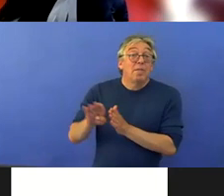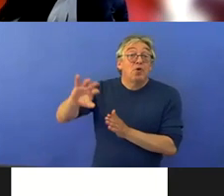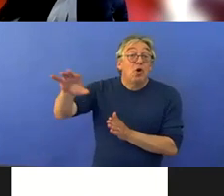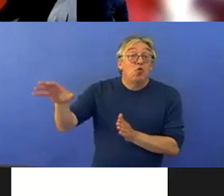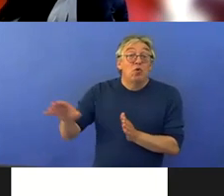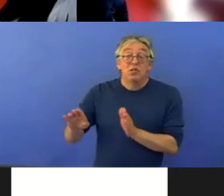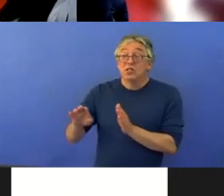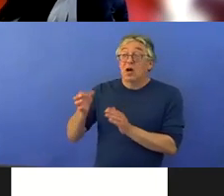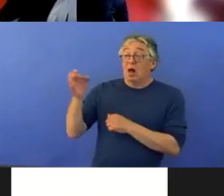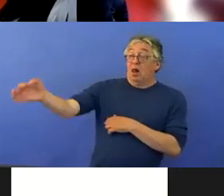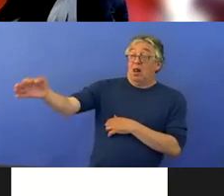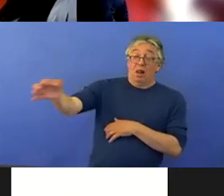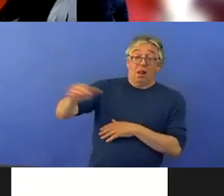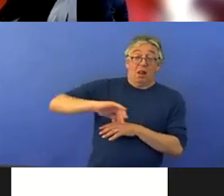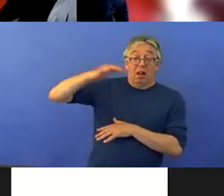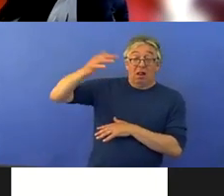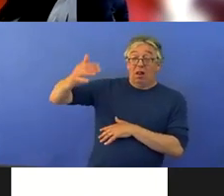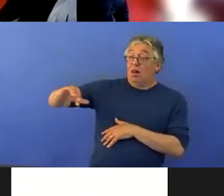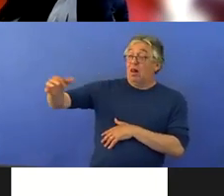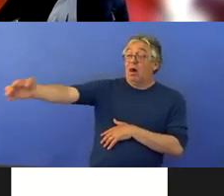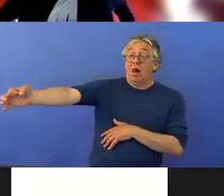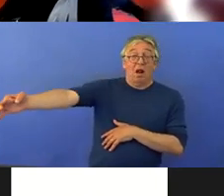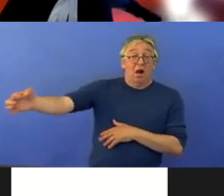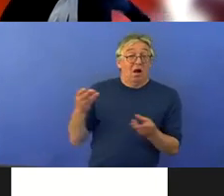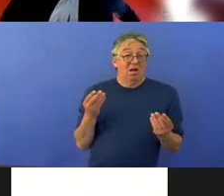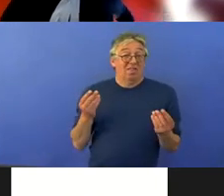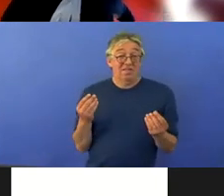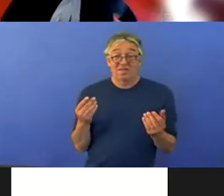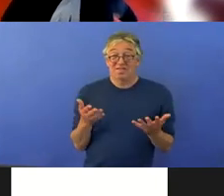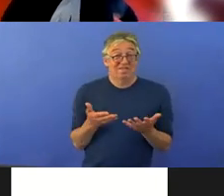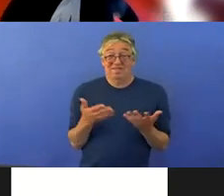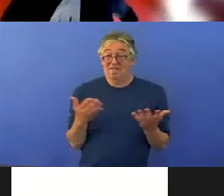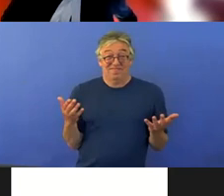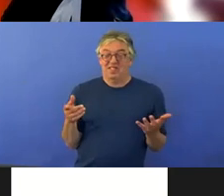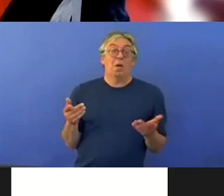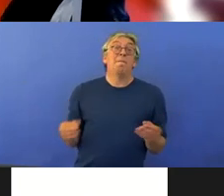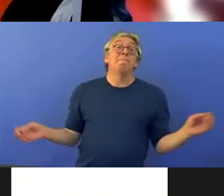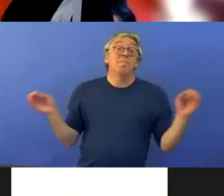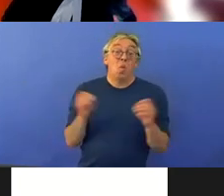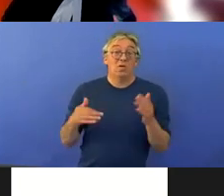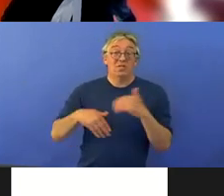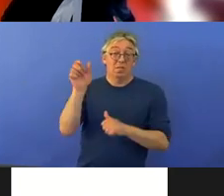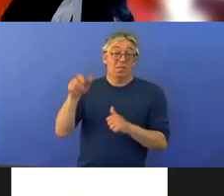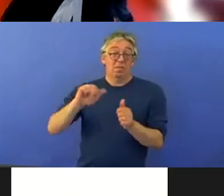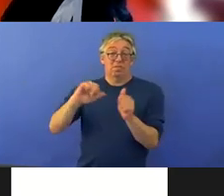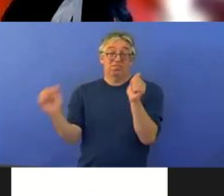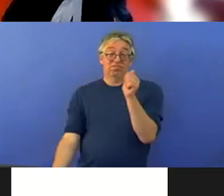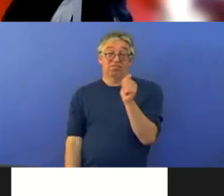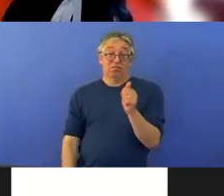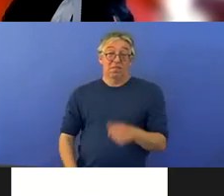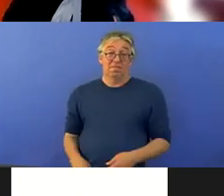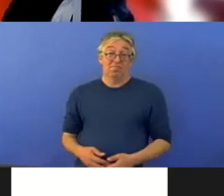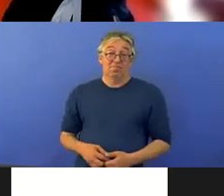where resources are extremely limited. In most countries, due to the lack of support and funding